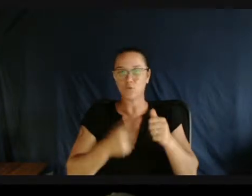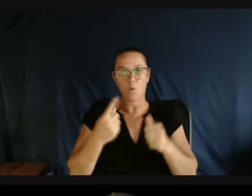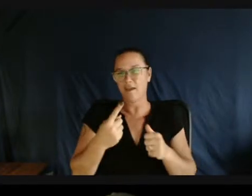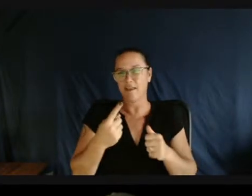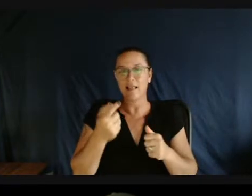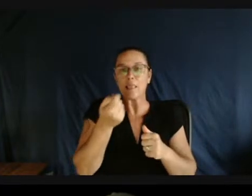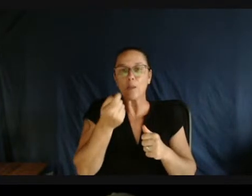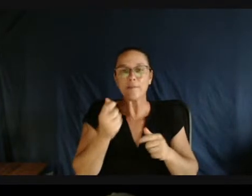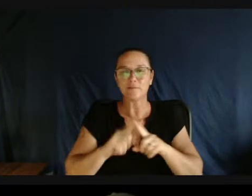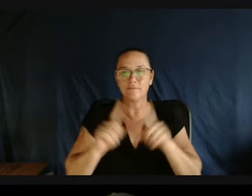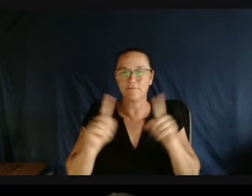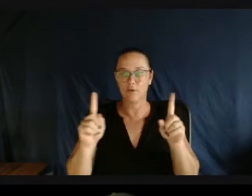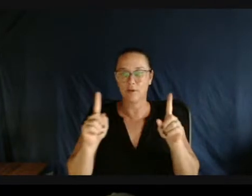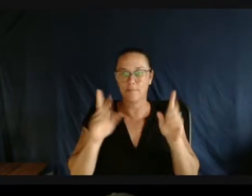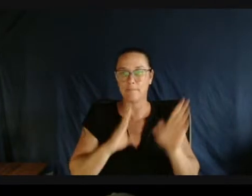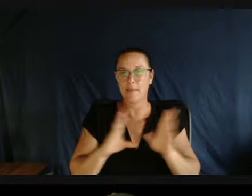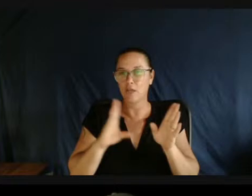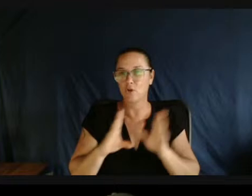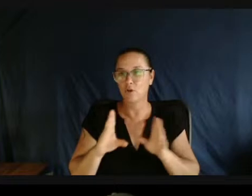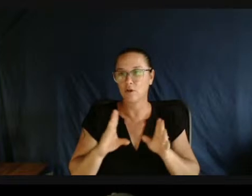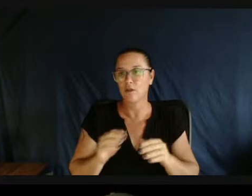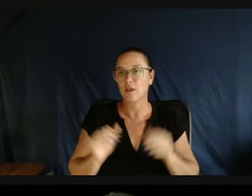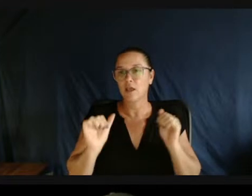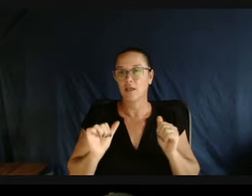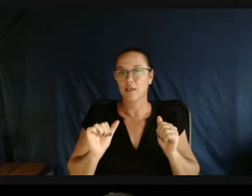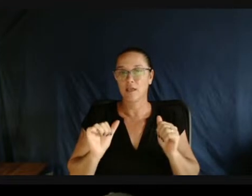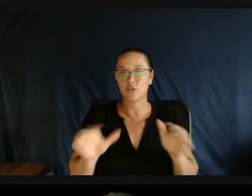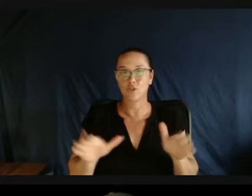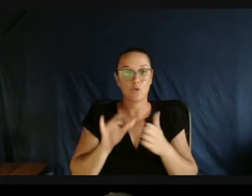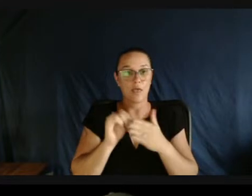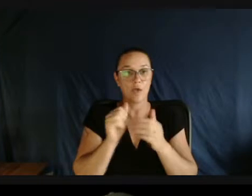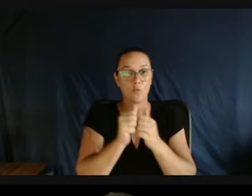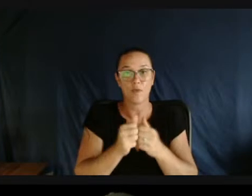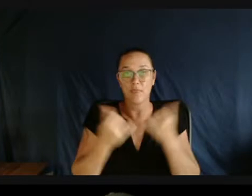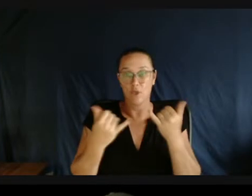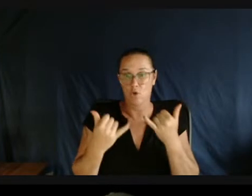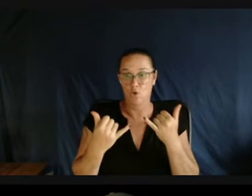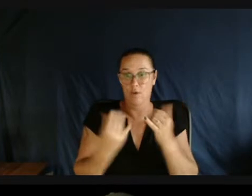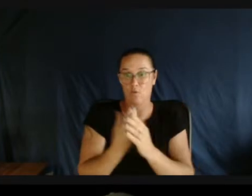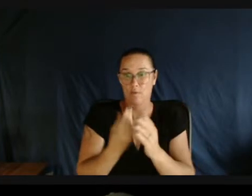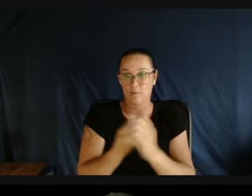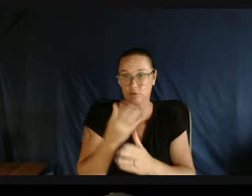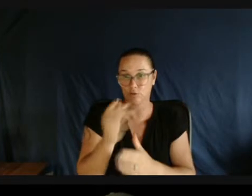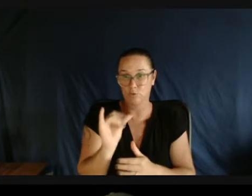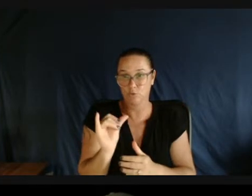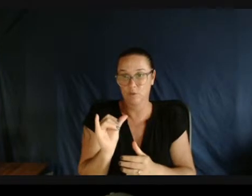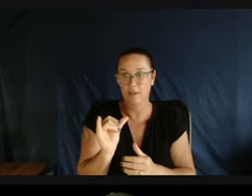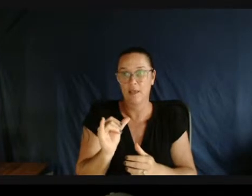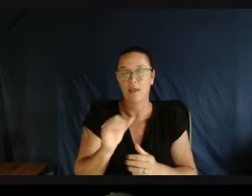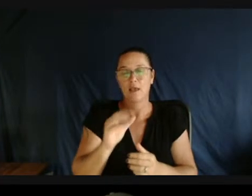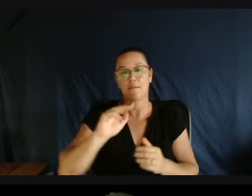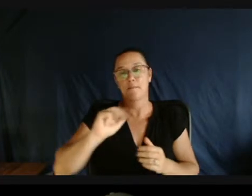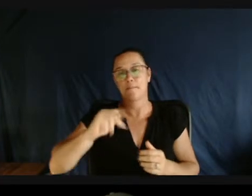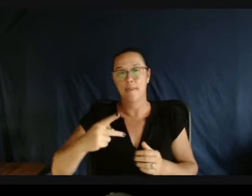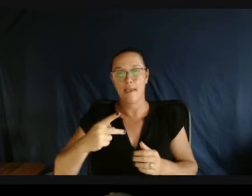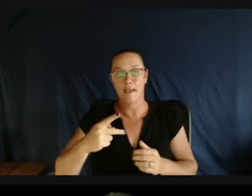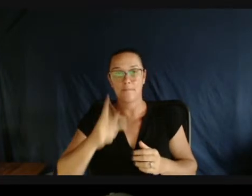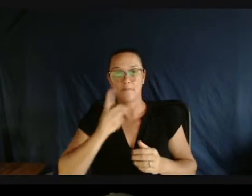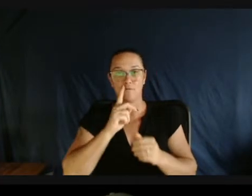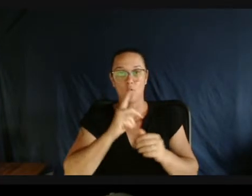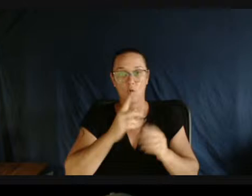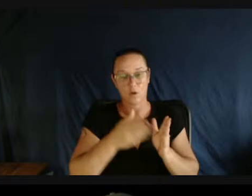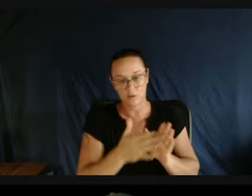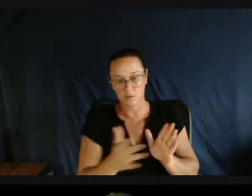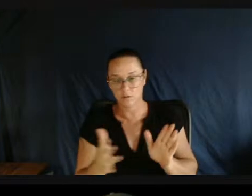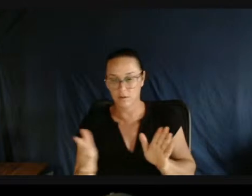pattern here. This is something you could also do with our current eruption and our current episodes, is you could go through and map them over time. How